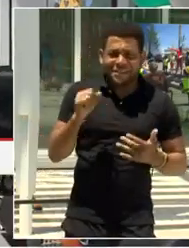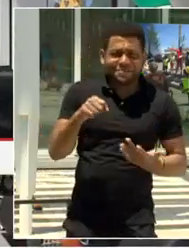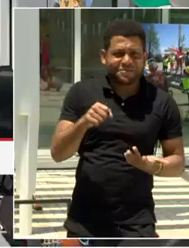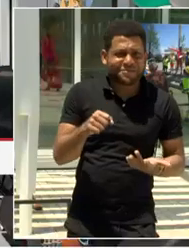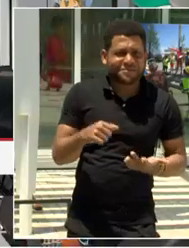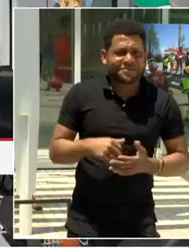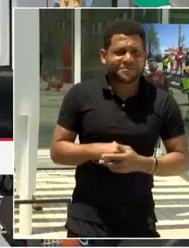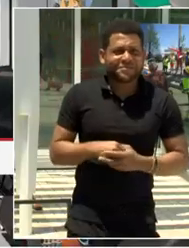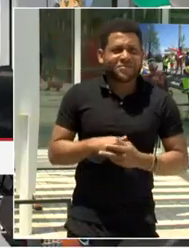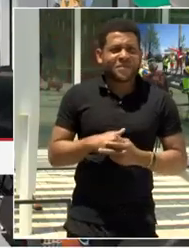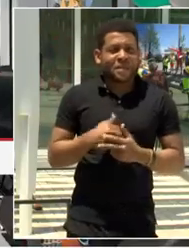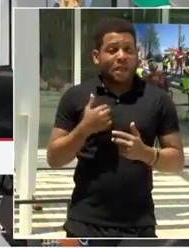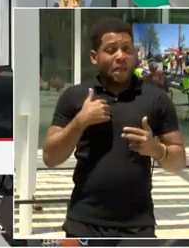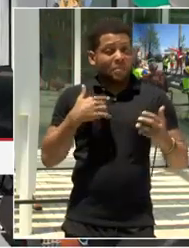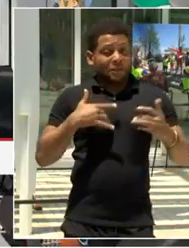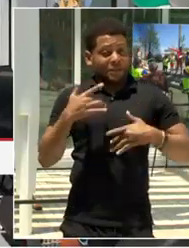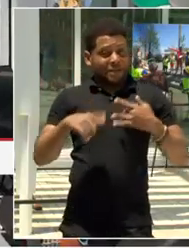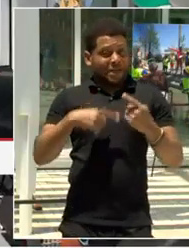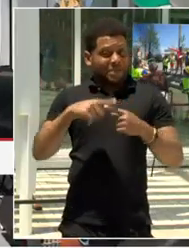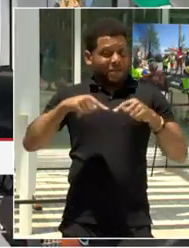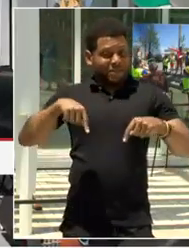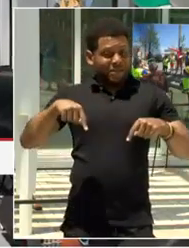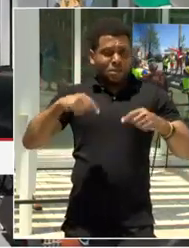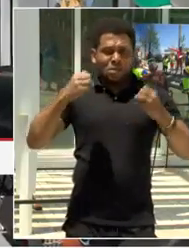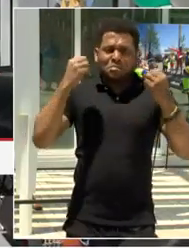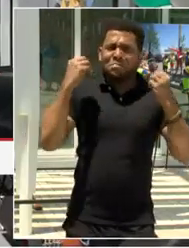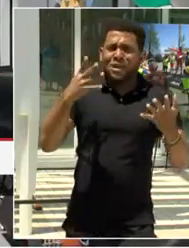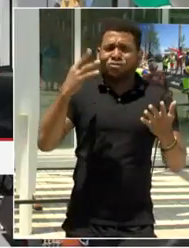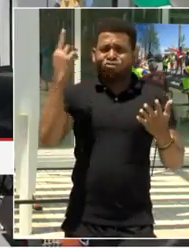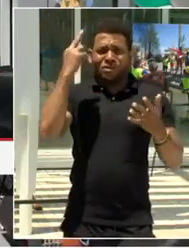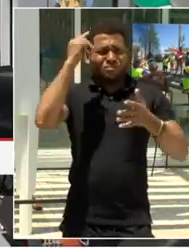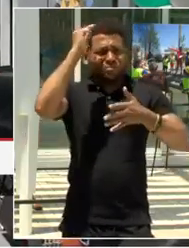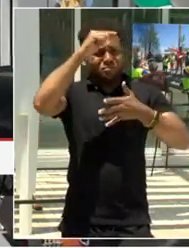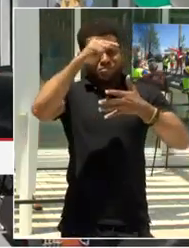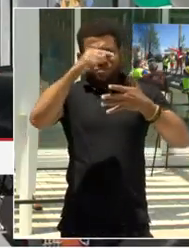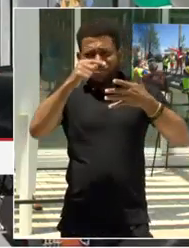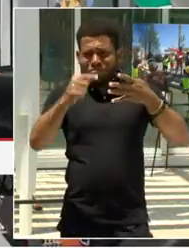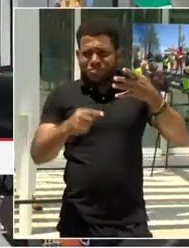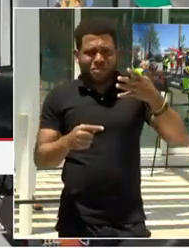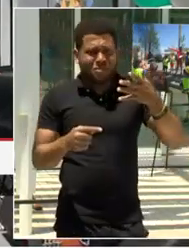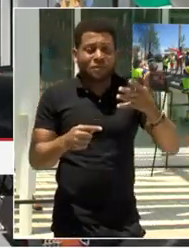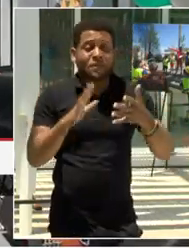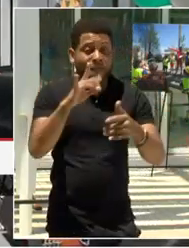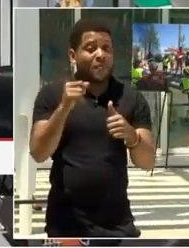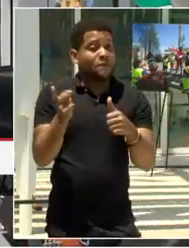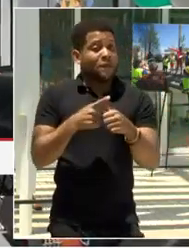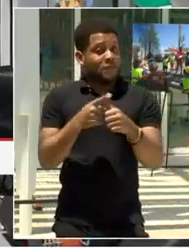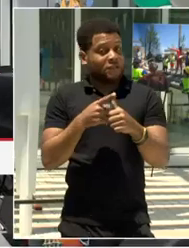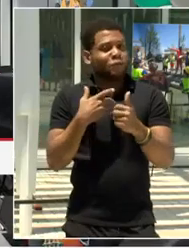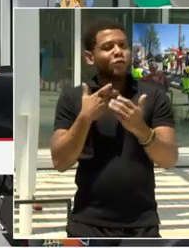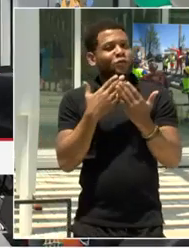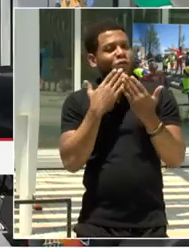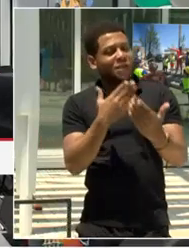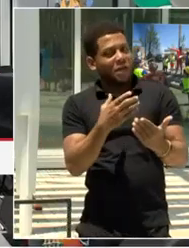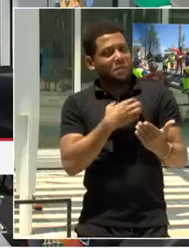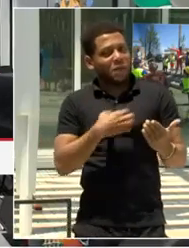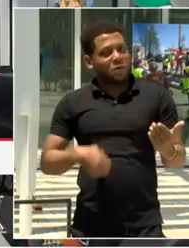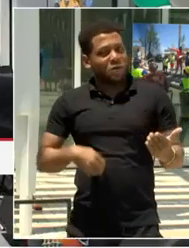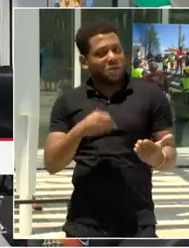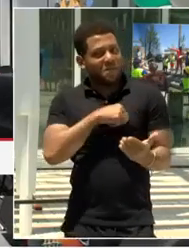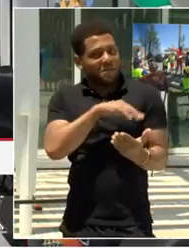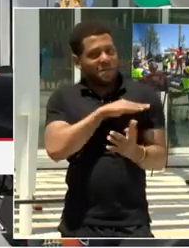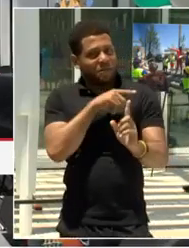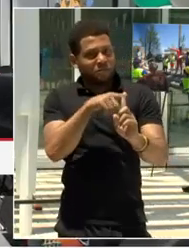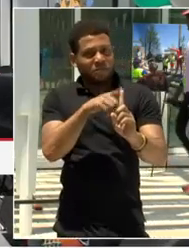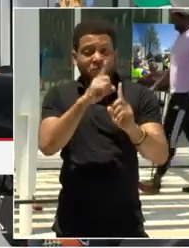about this for a lot of reasons. Let me start with the thank yous. Thank you, Mayor Muriel Bowser, for your vision